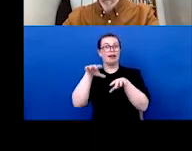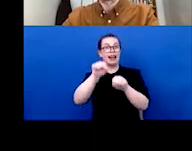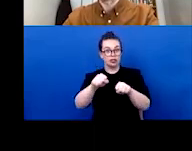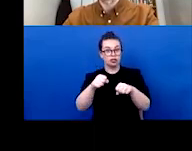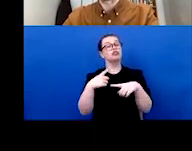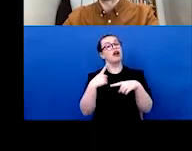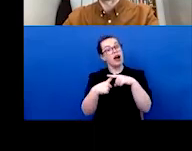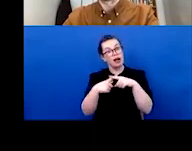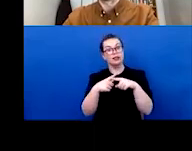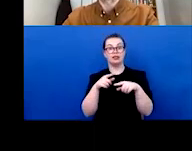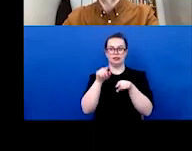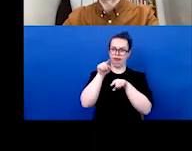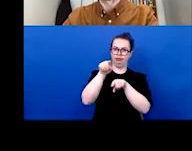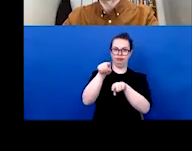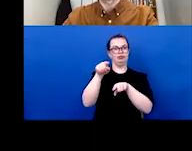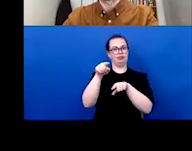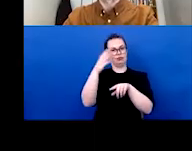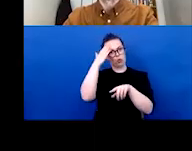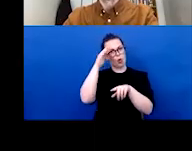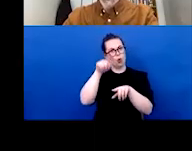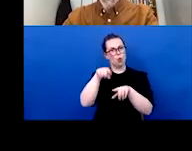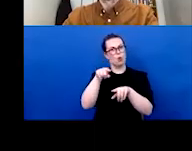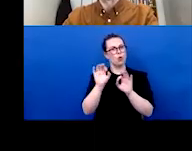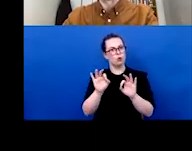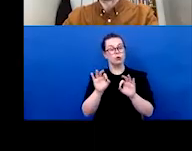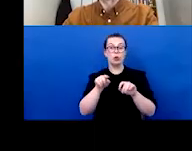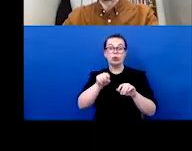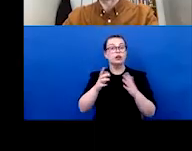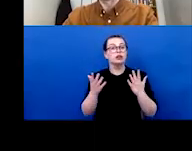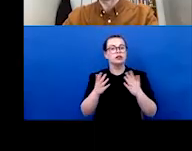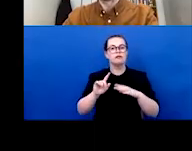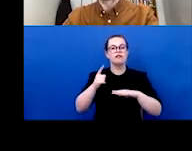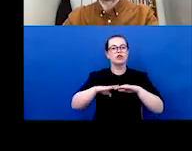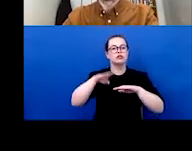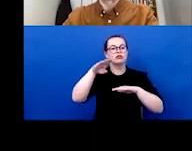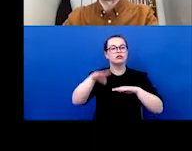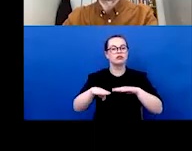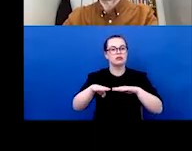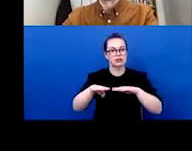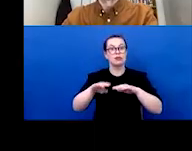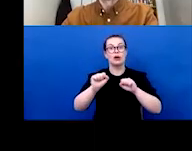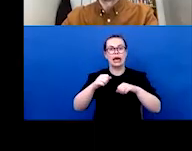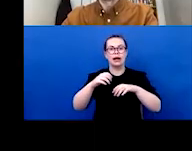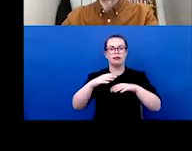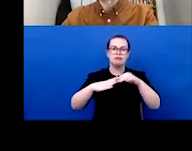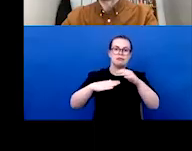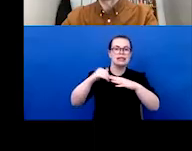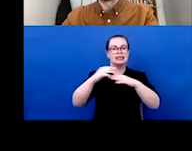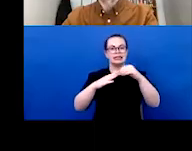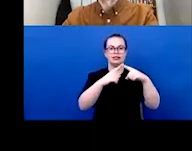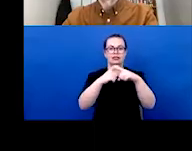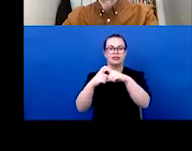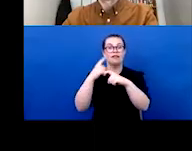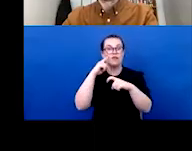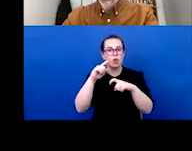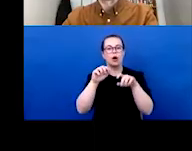also provides a possible first step to a plausible algorithmic level account of the P600